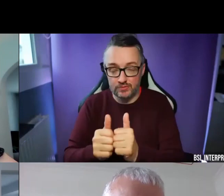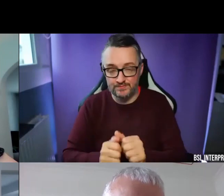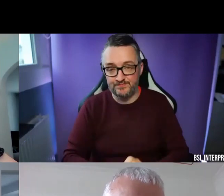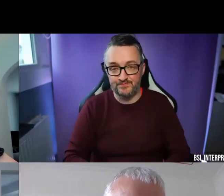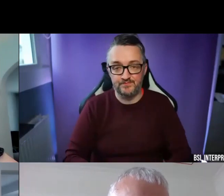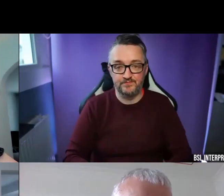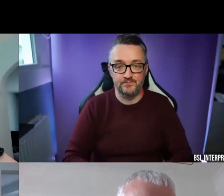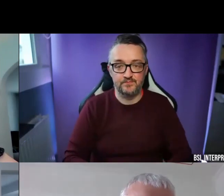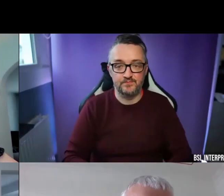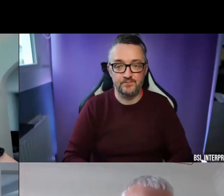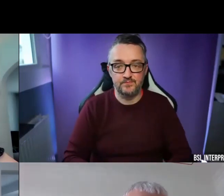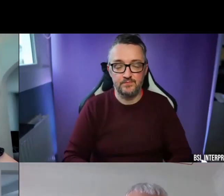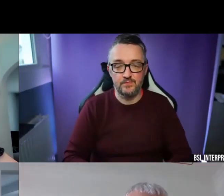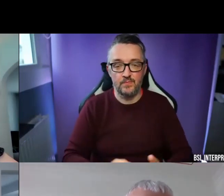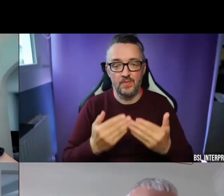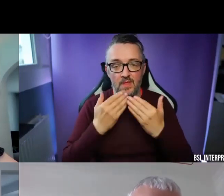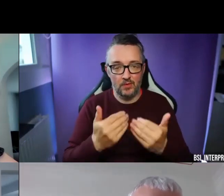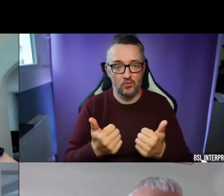That's lovely. Thank you, Paul.